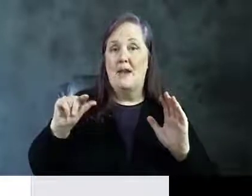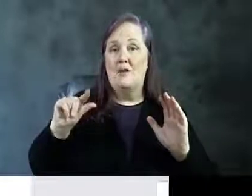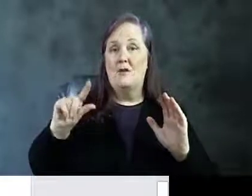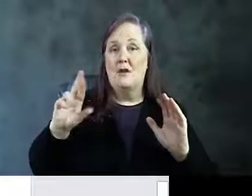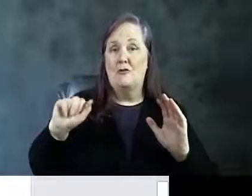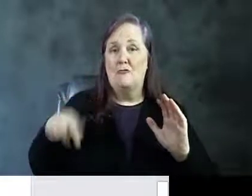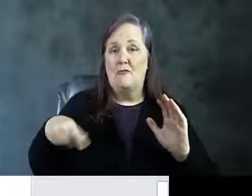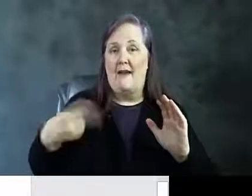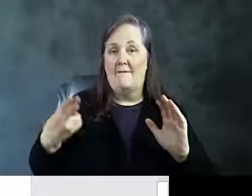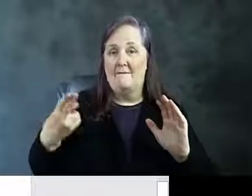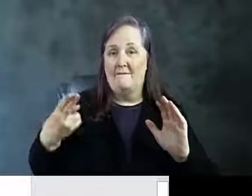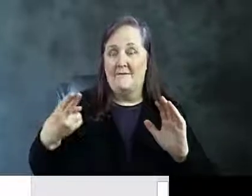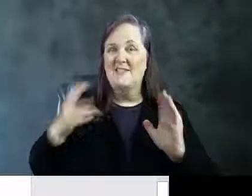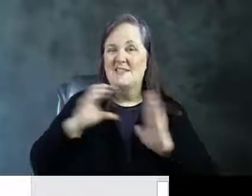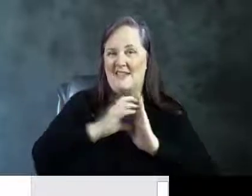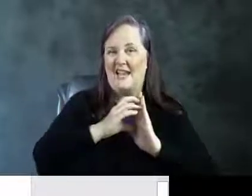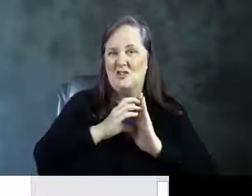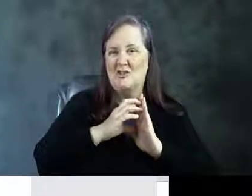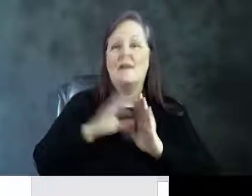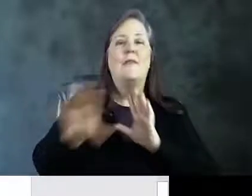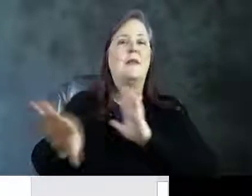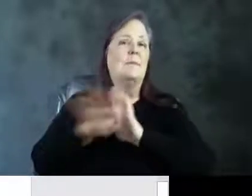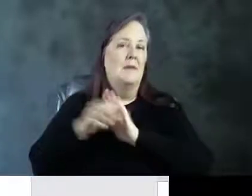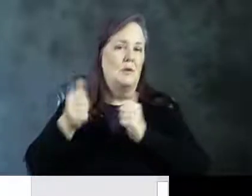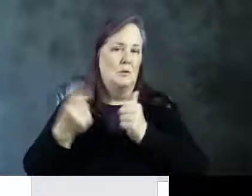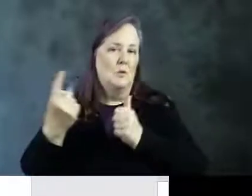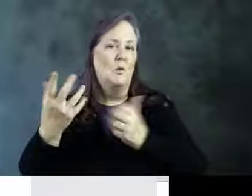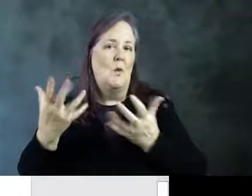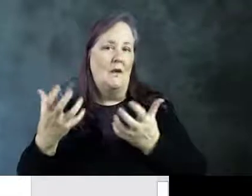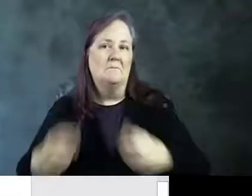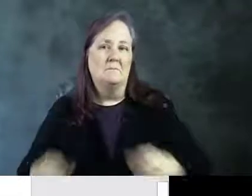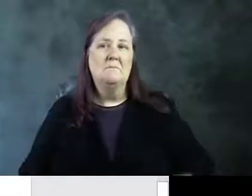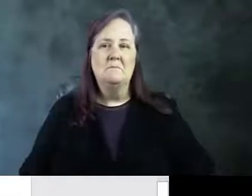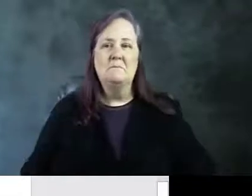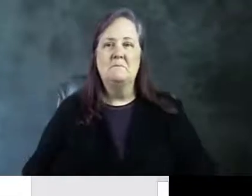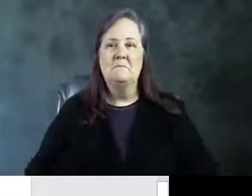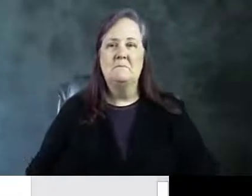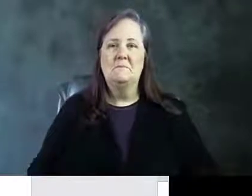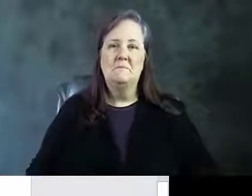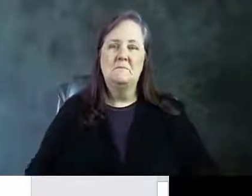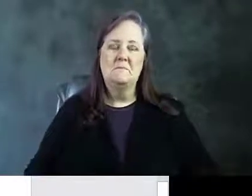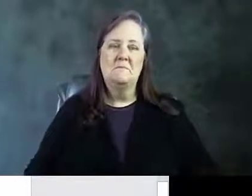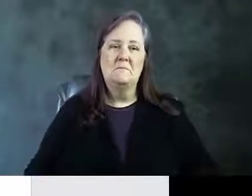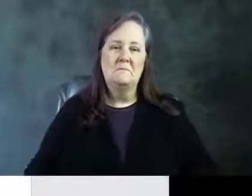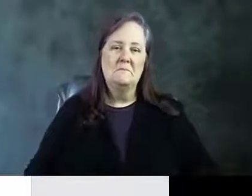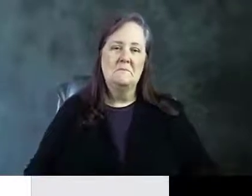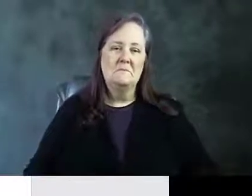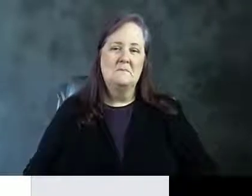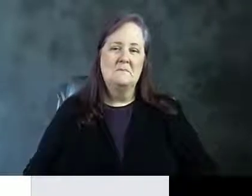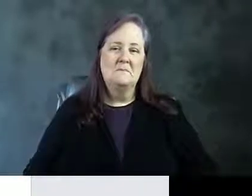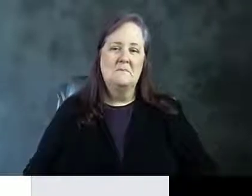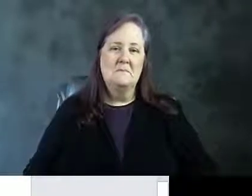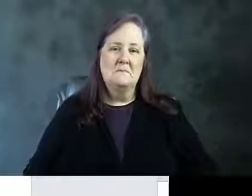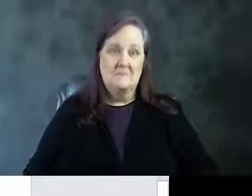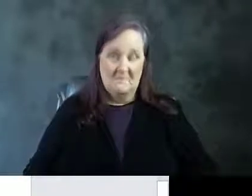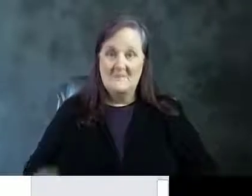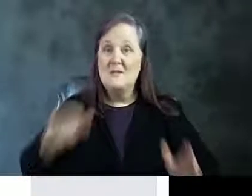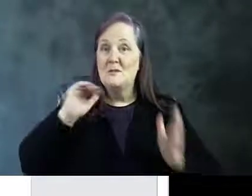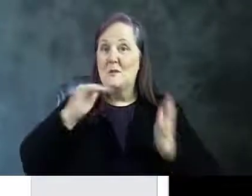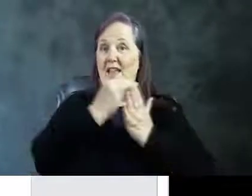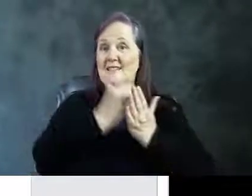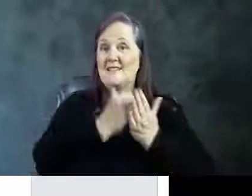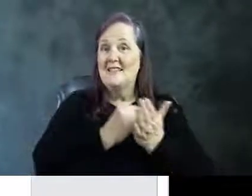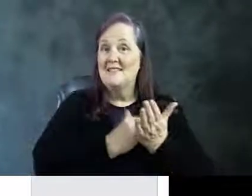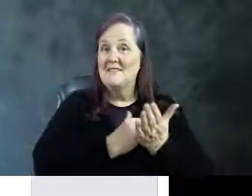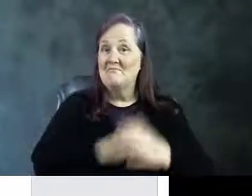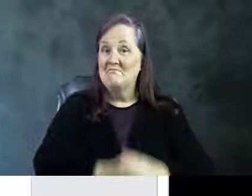ribbon. Did that answer your question? Perfect, I'm glad. Thank you. So that's lists. We then want to